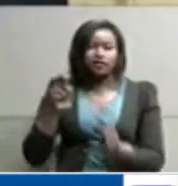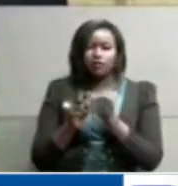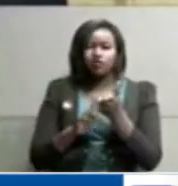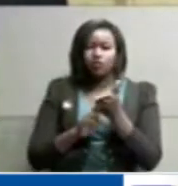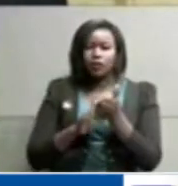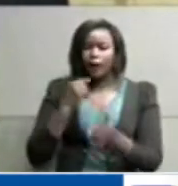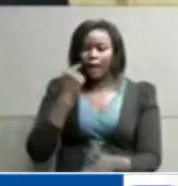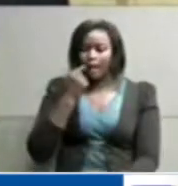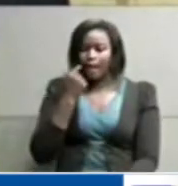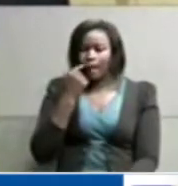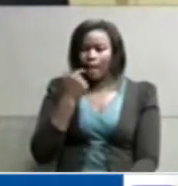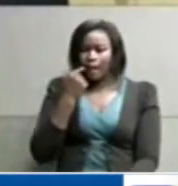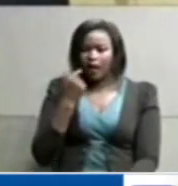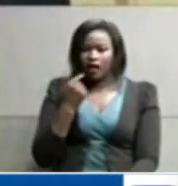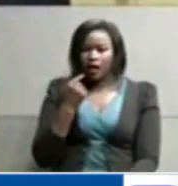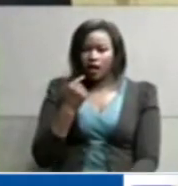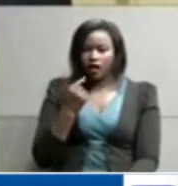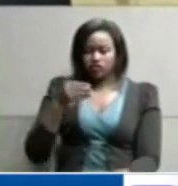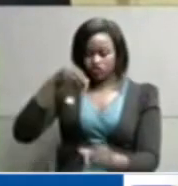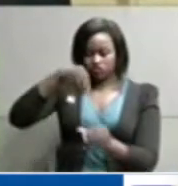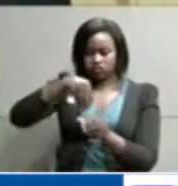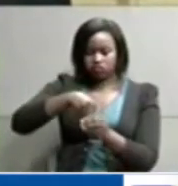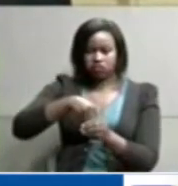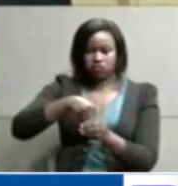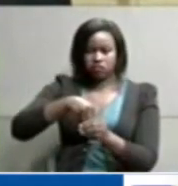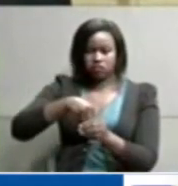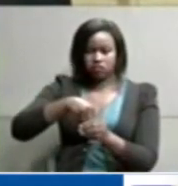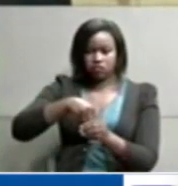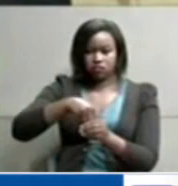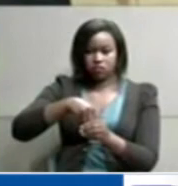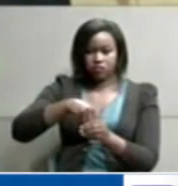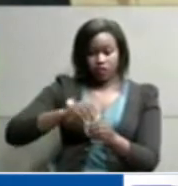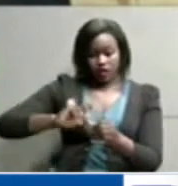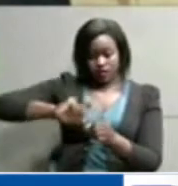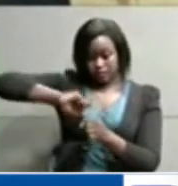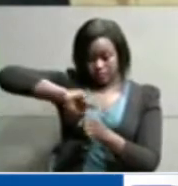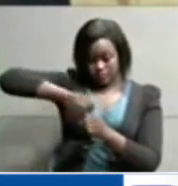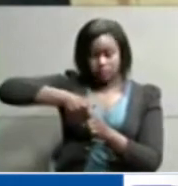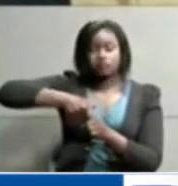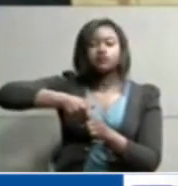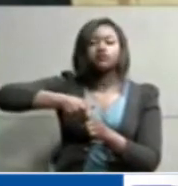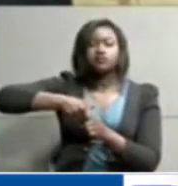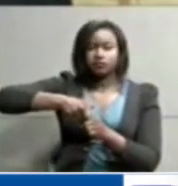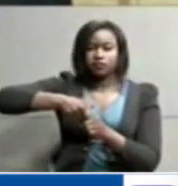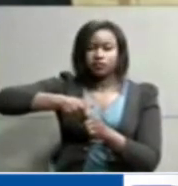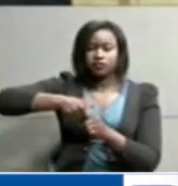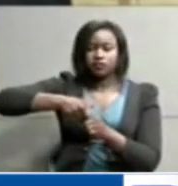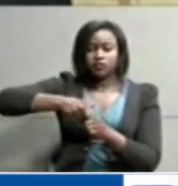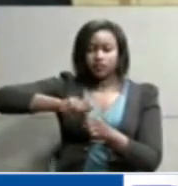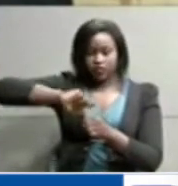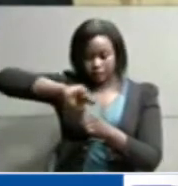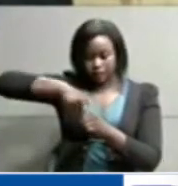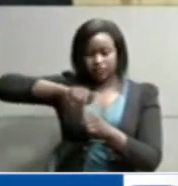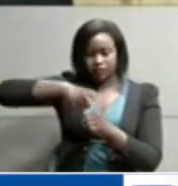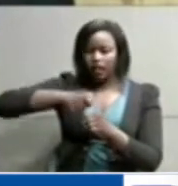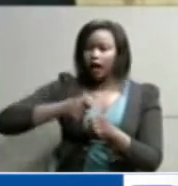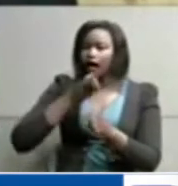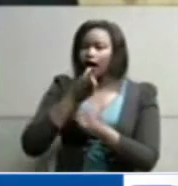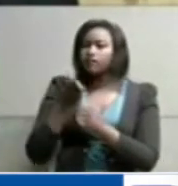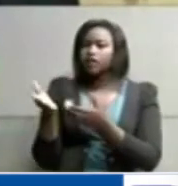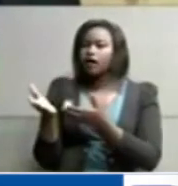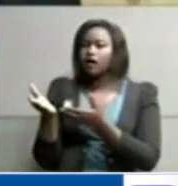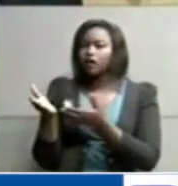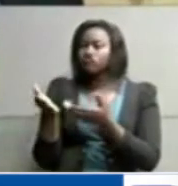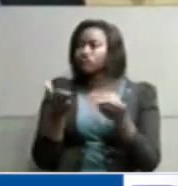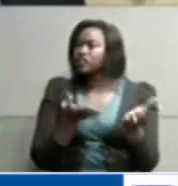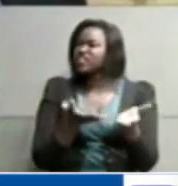and then it put it back into the bottle. Mm. Then it is sealed and packaged. Now it is taken